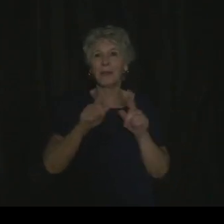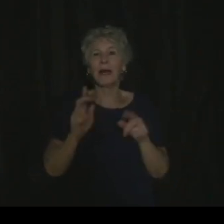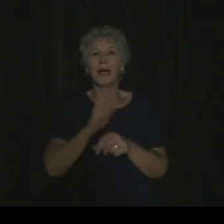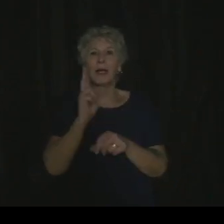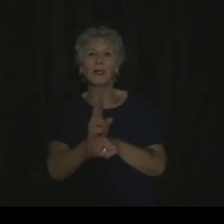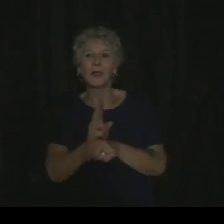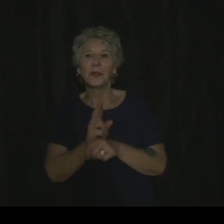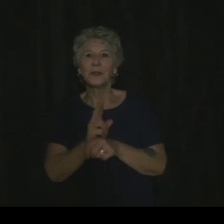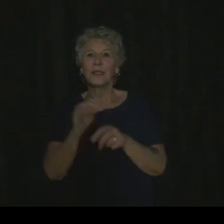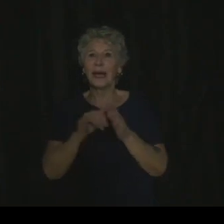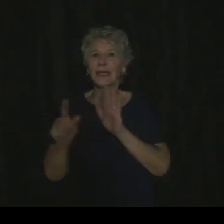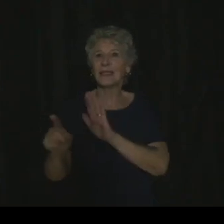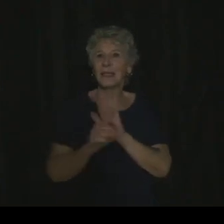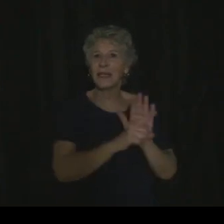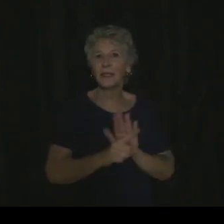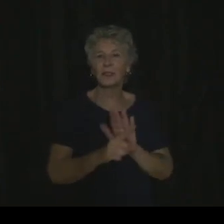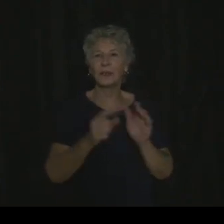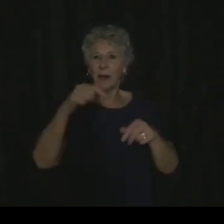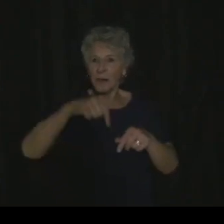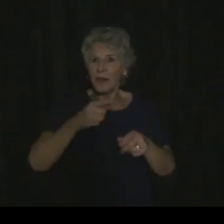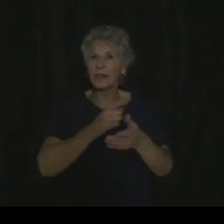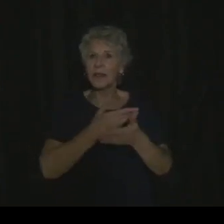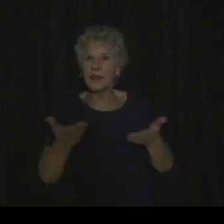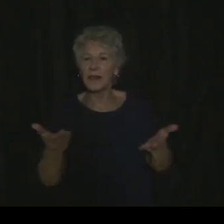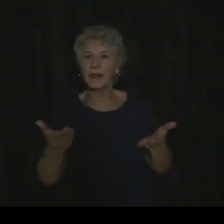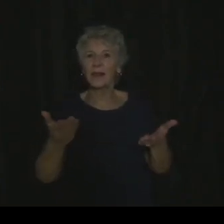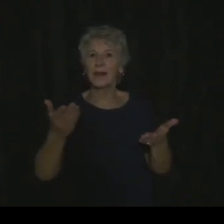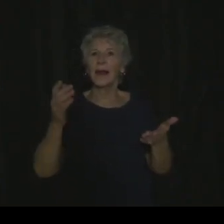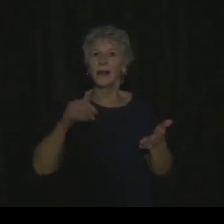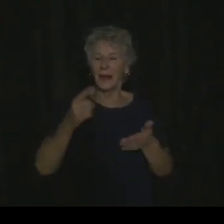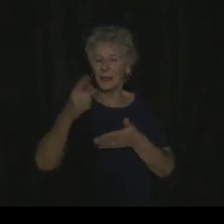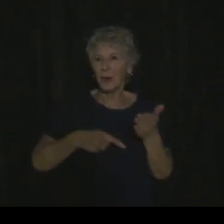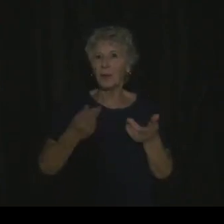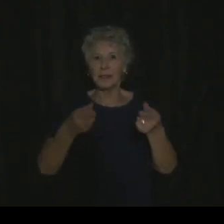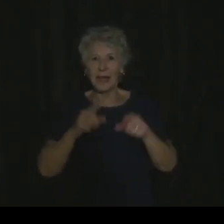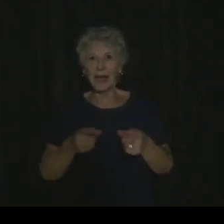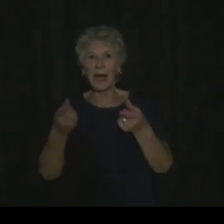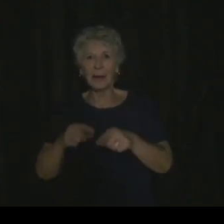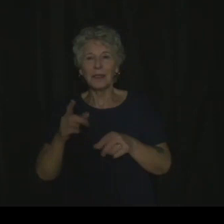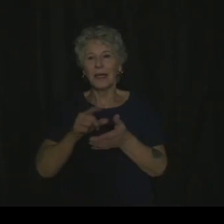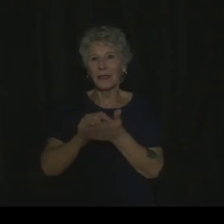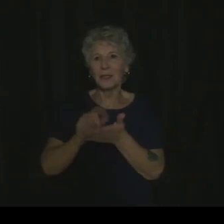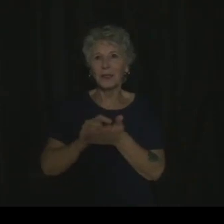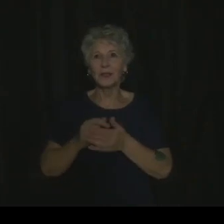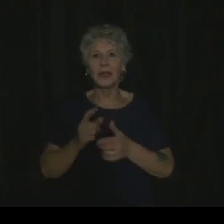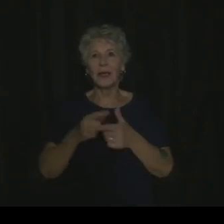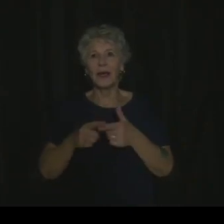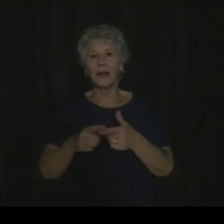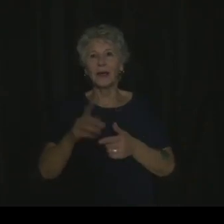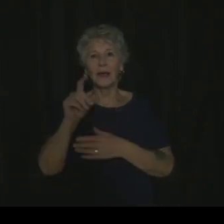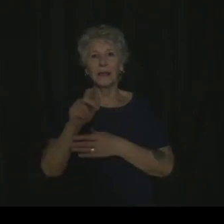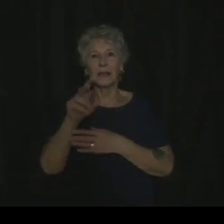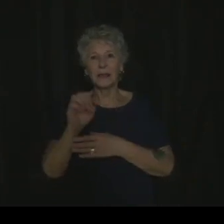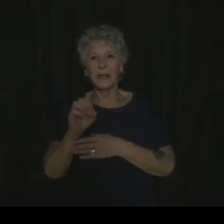Keepers at that time as an illustration of this very thing, because that's what was happening in the news on that day. And so Dave, I think,